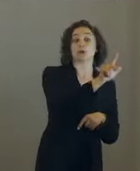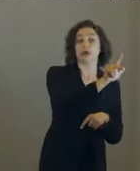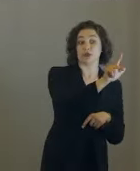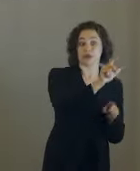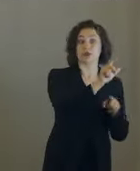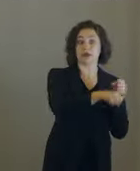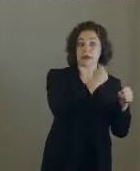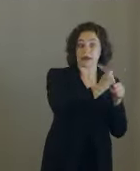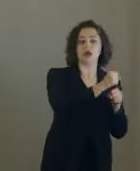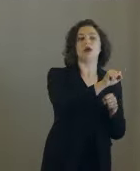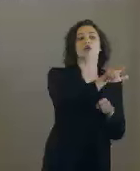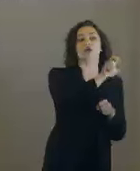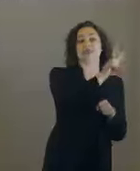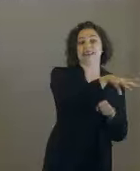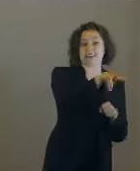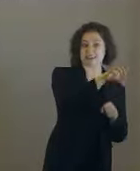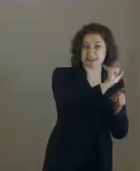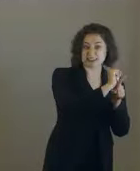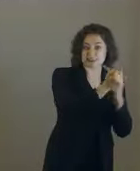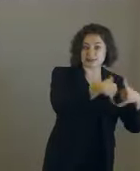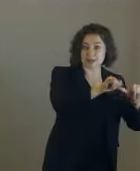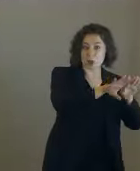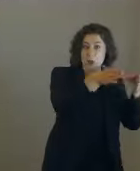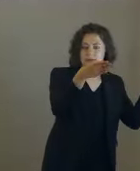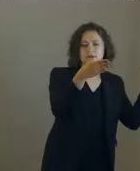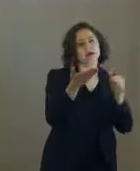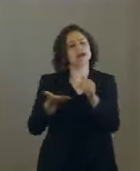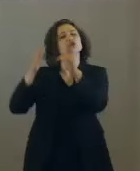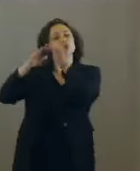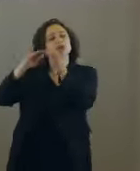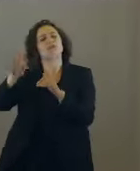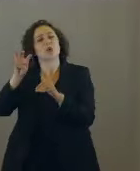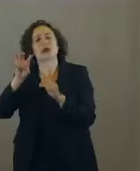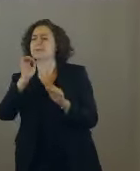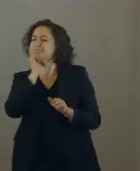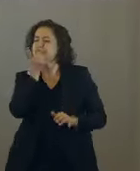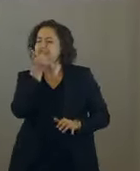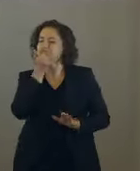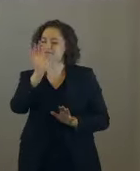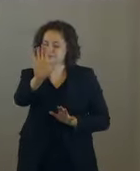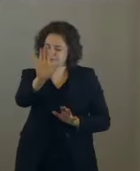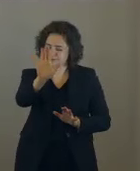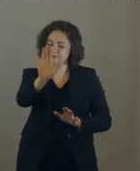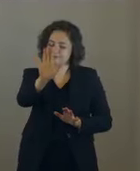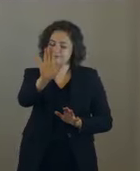had 366 cases. That has increased to 400. I'm sorry, it